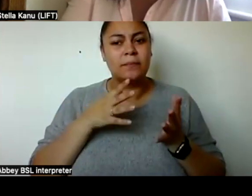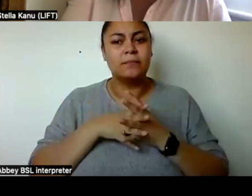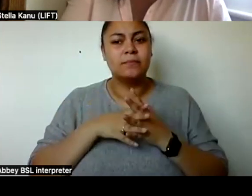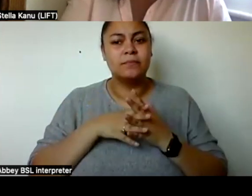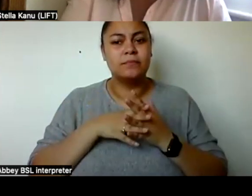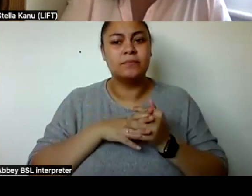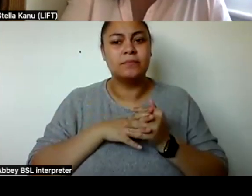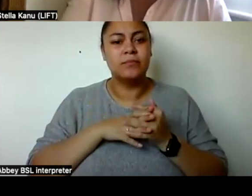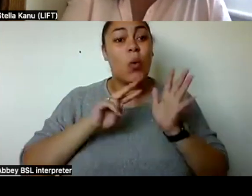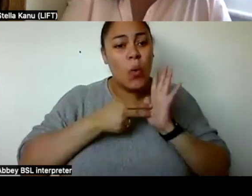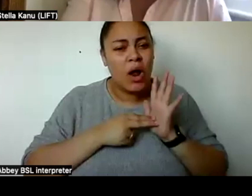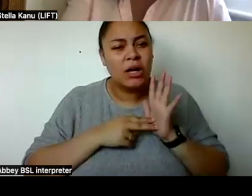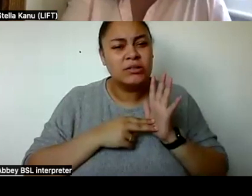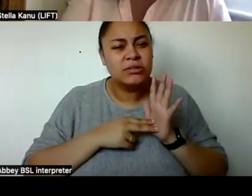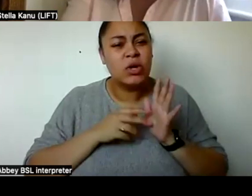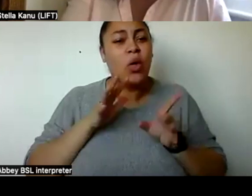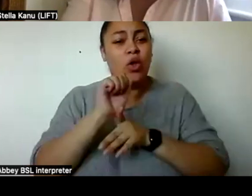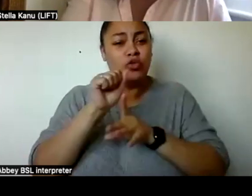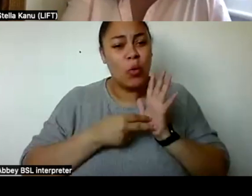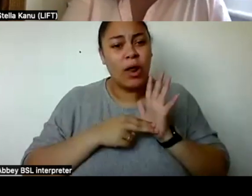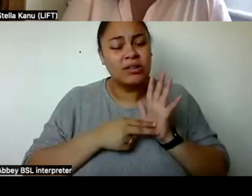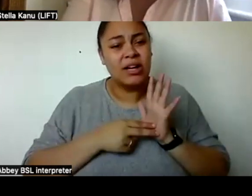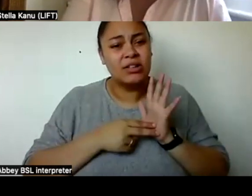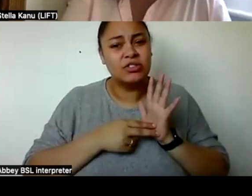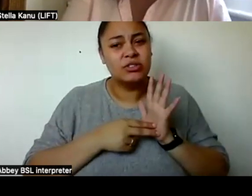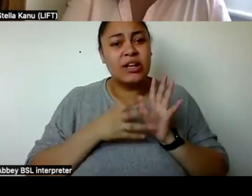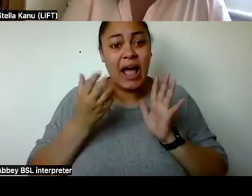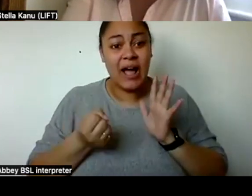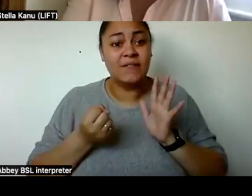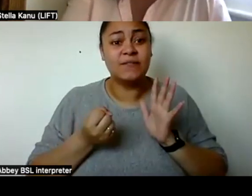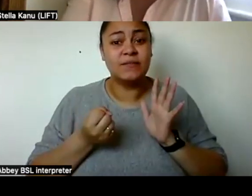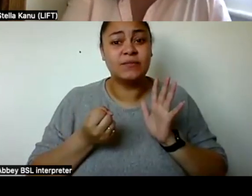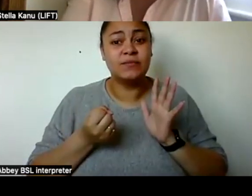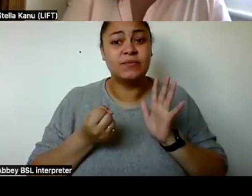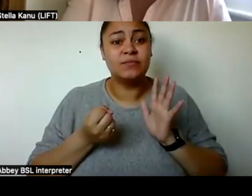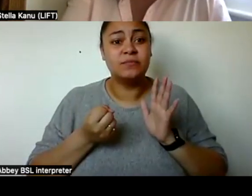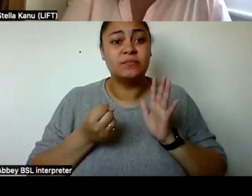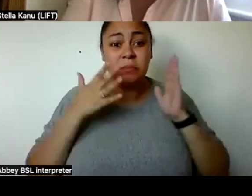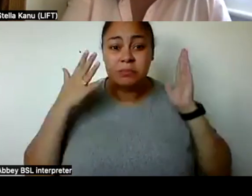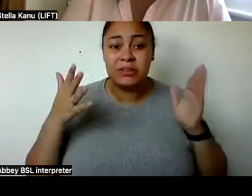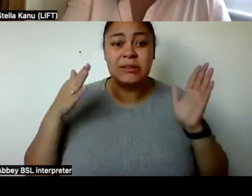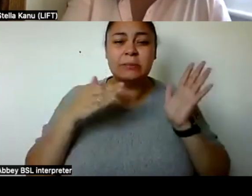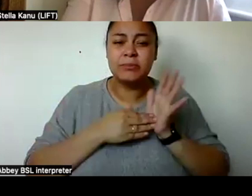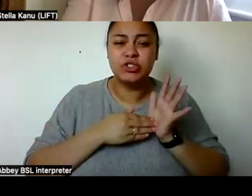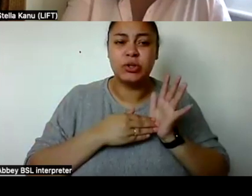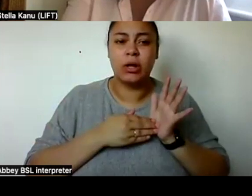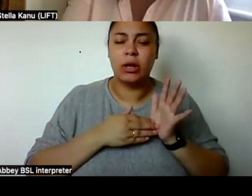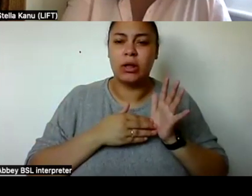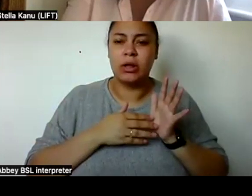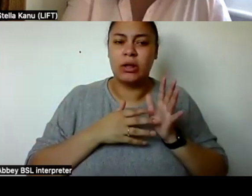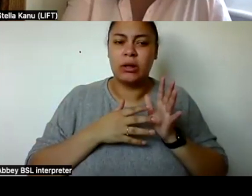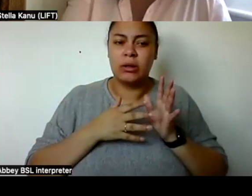we've noticed that organisations, cultural organisations, have extraordinary missions and think